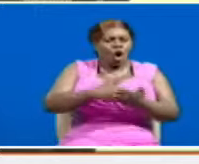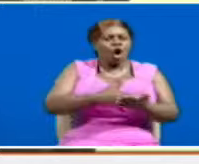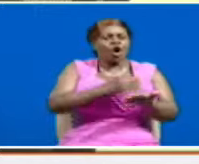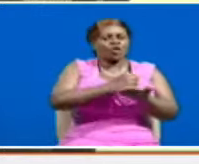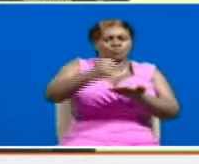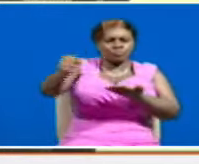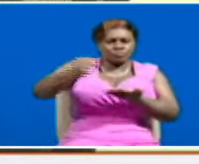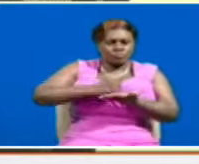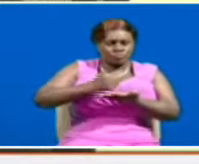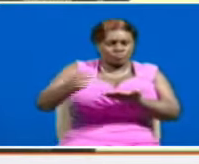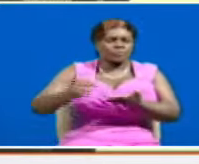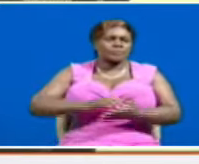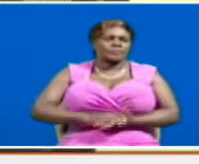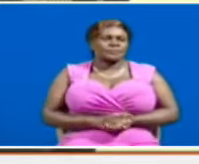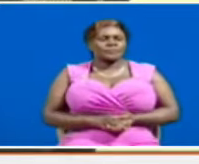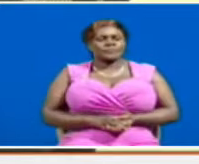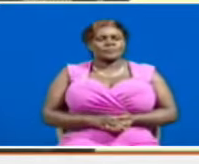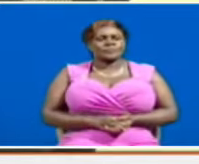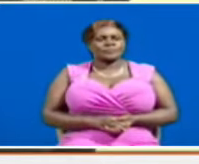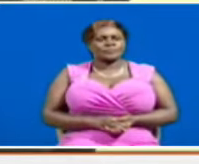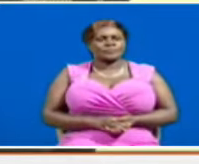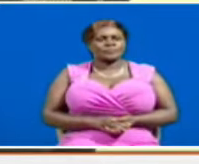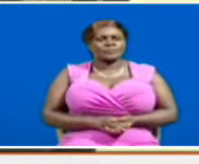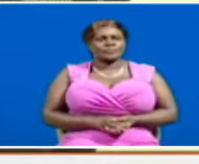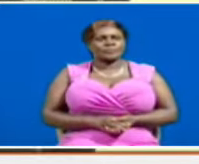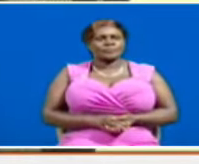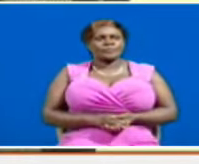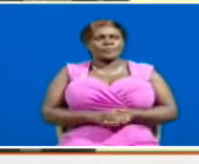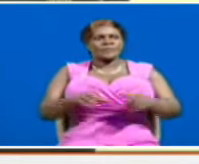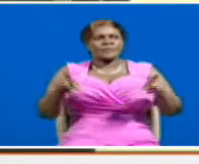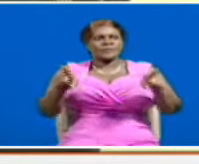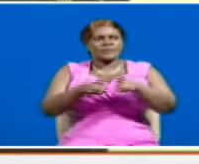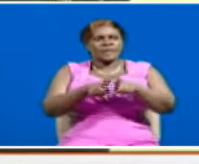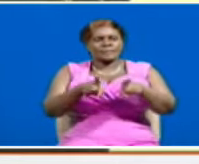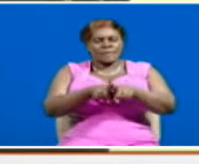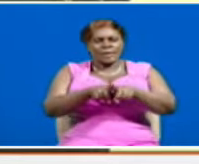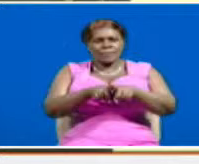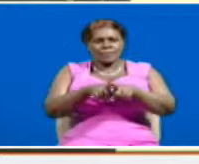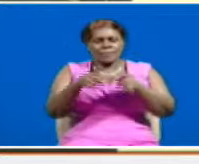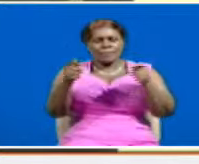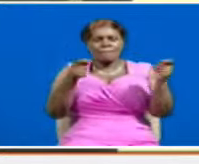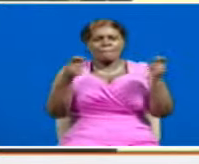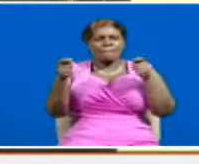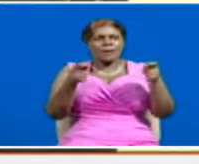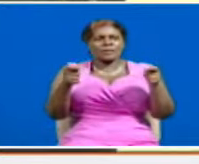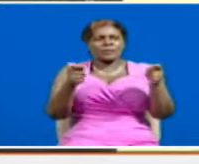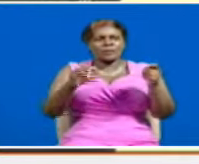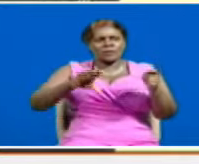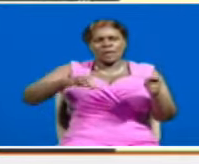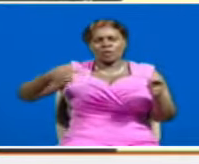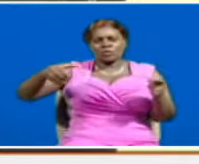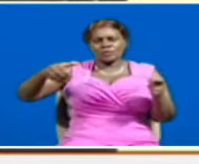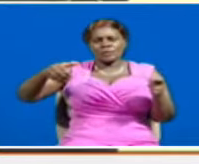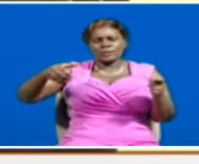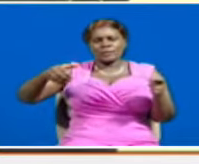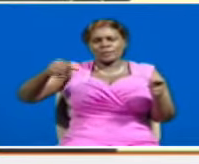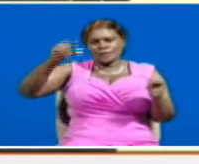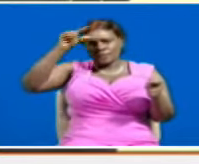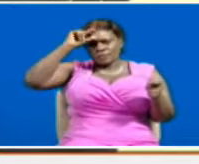county government had taken over the hospital and that the place is manned by county government